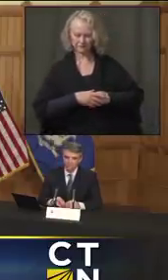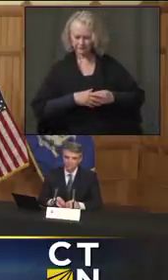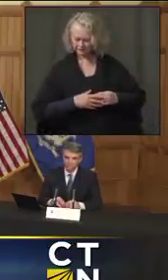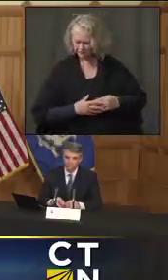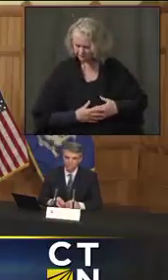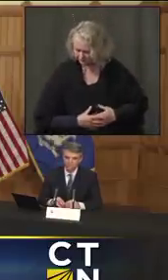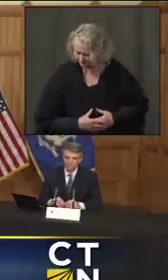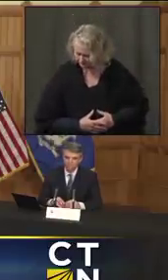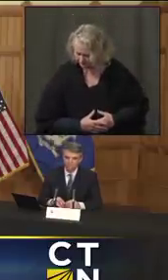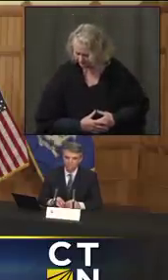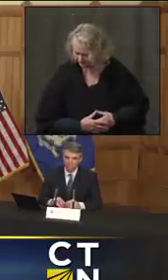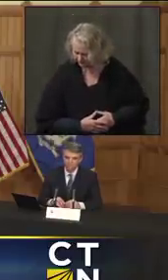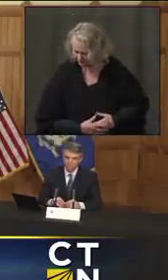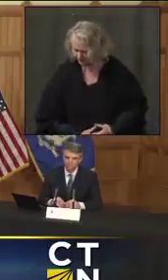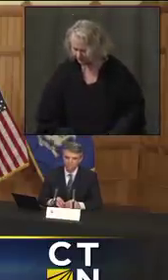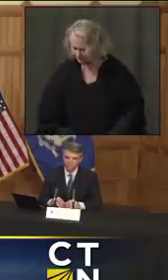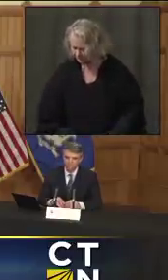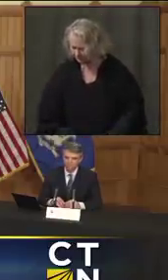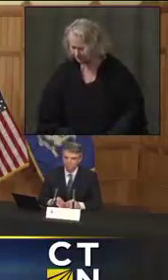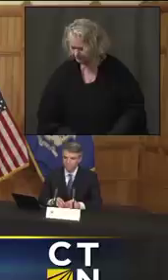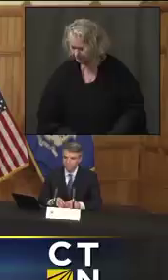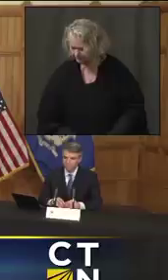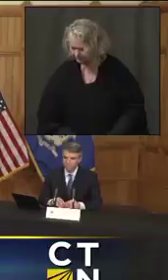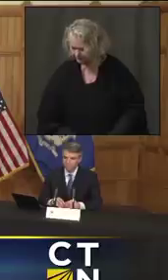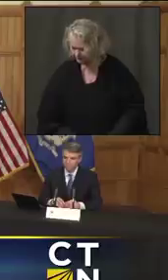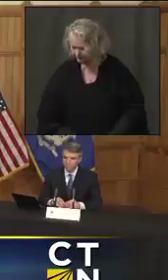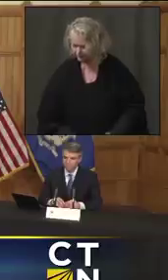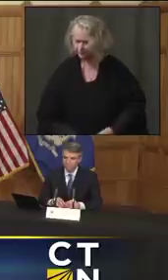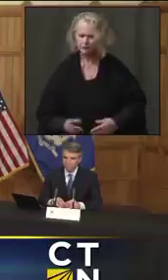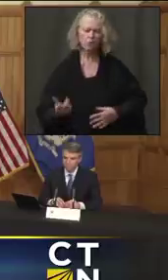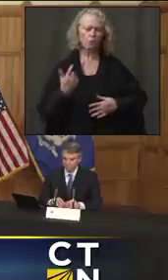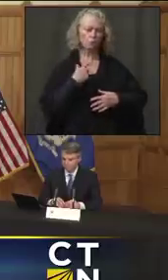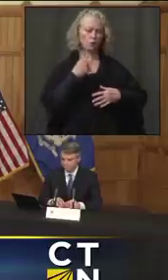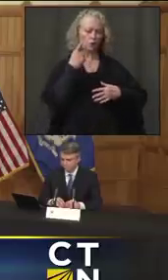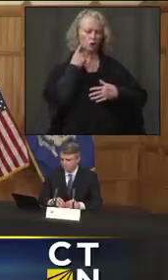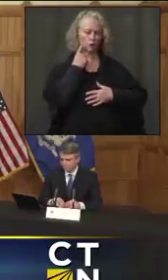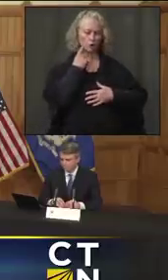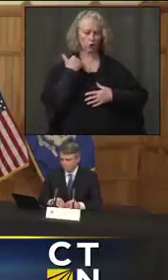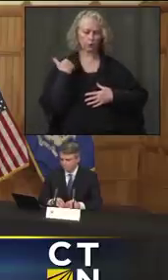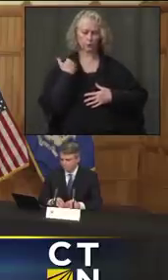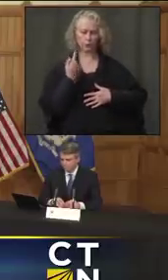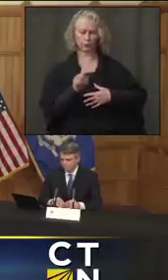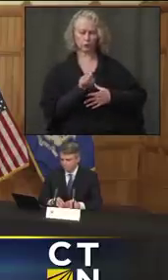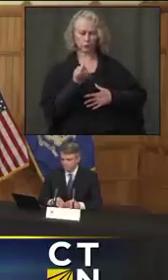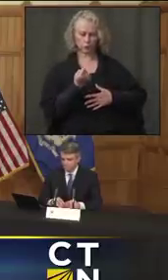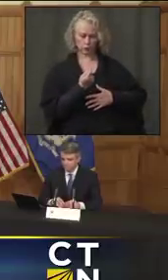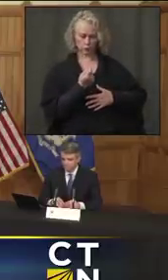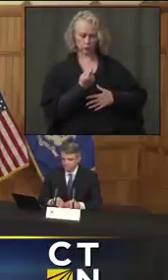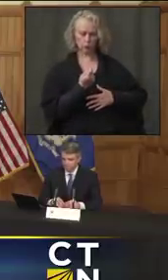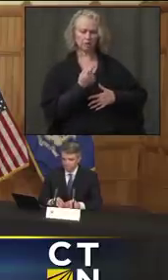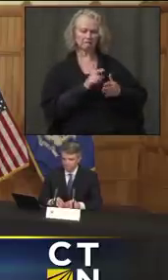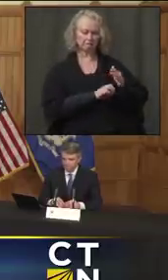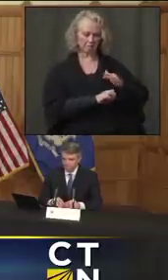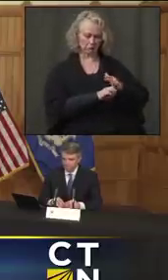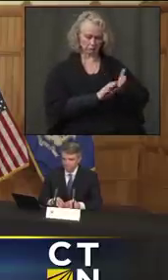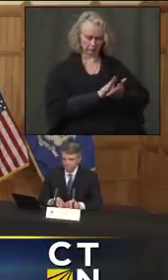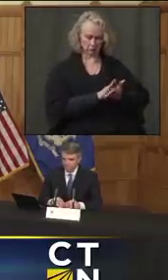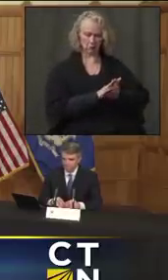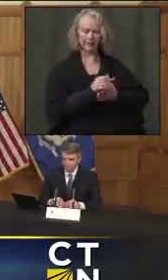For Idra, we heard from grade schools on Tuesday. We heard from the colleges